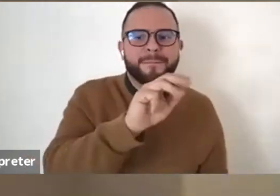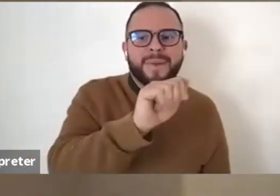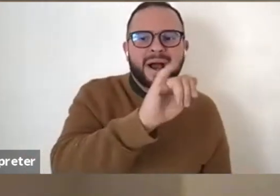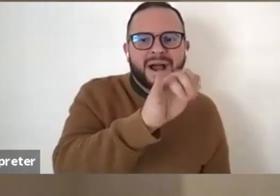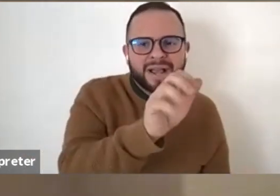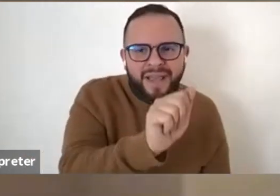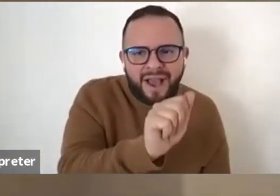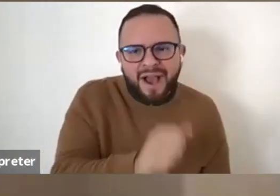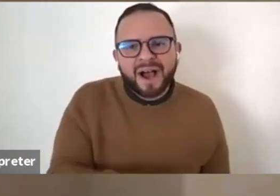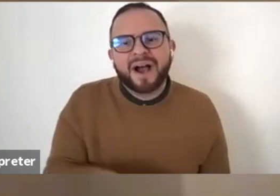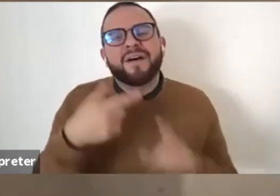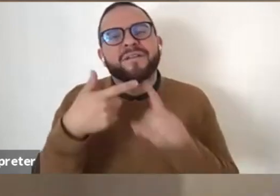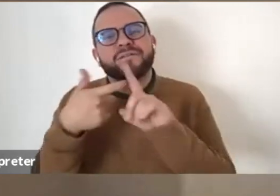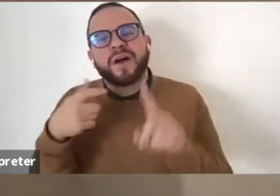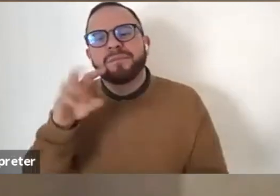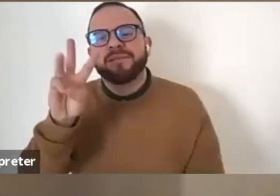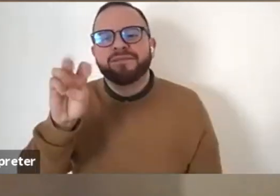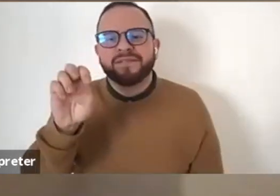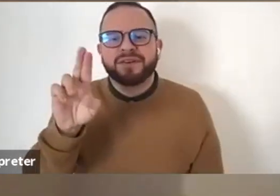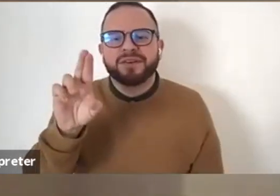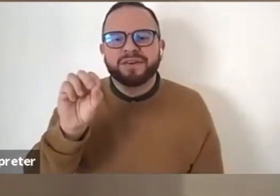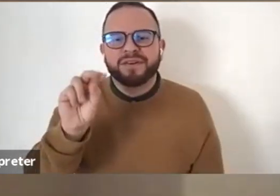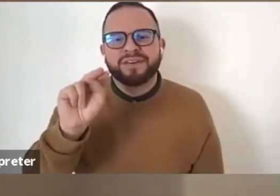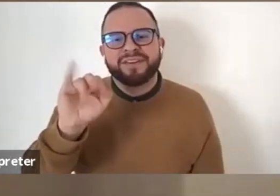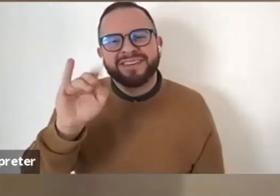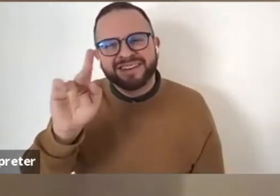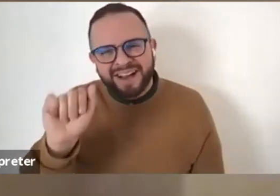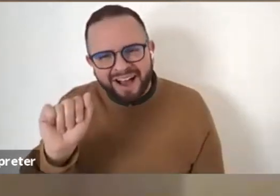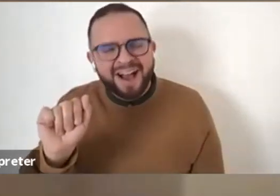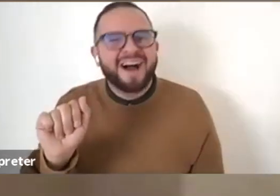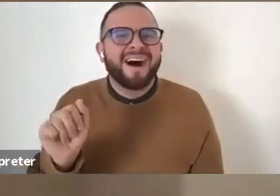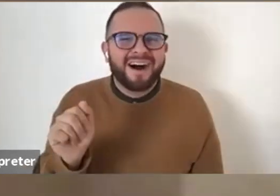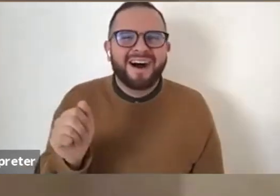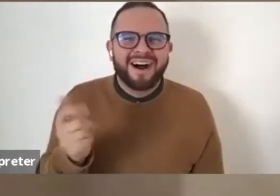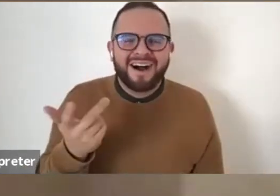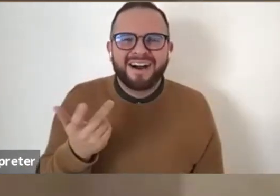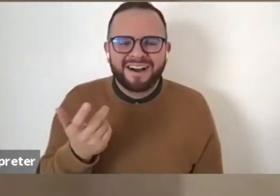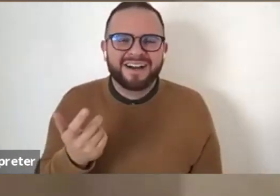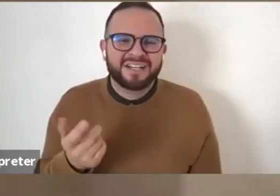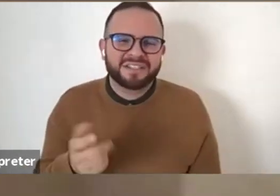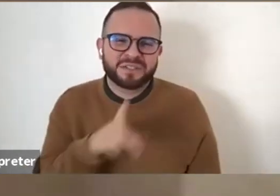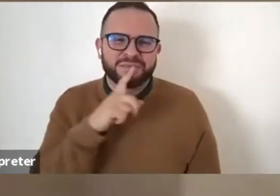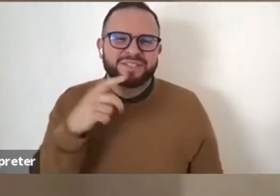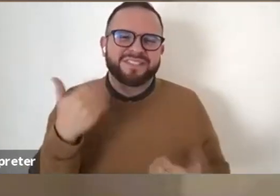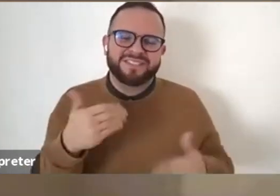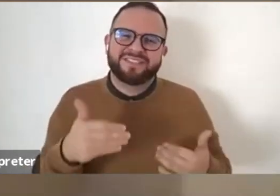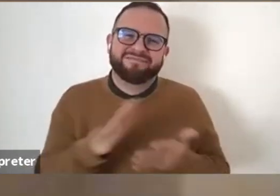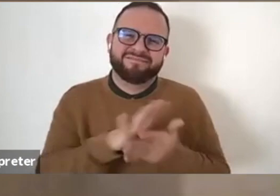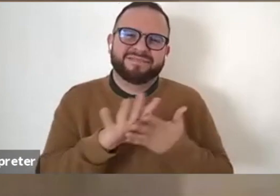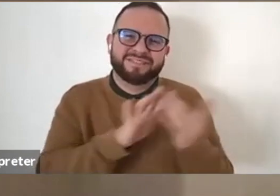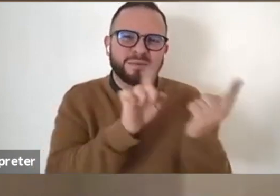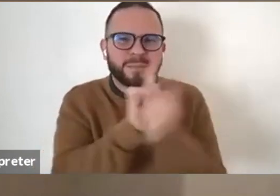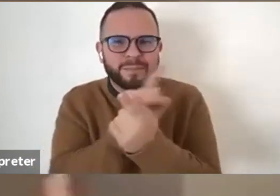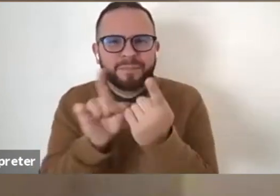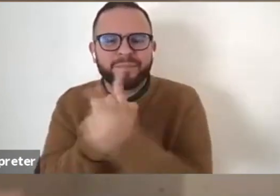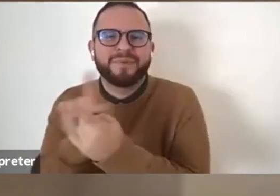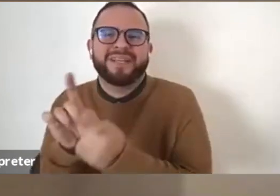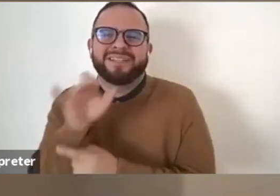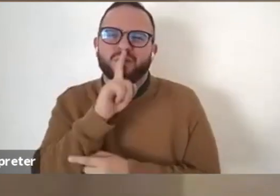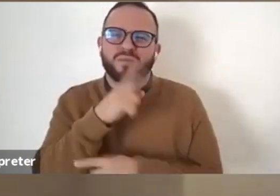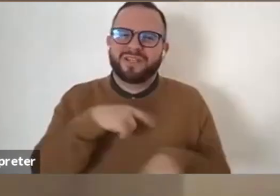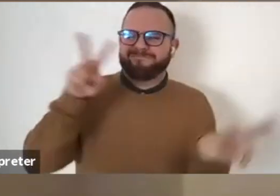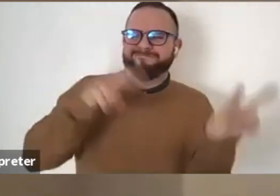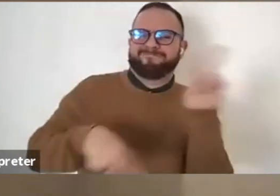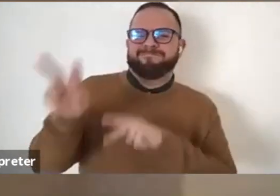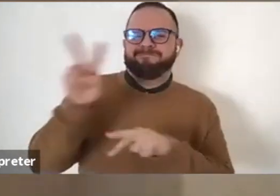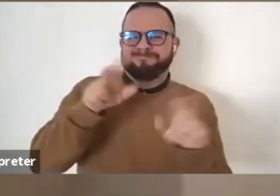part to me of doing films, how I'm observing the world around